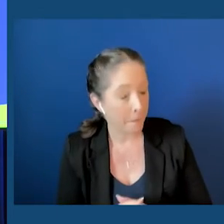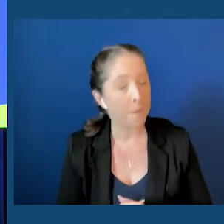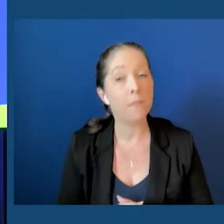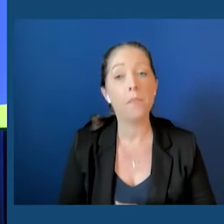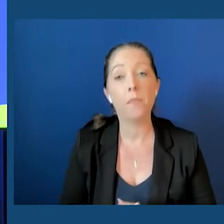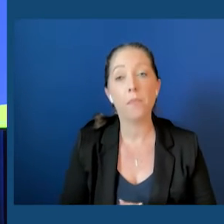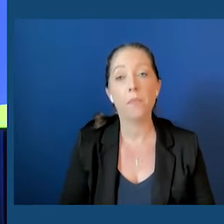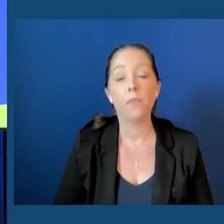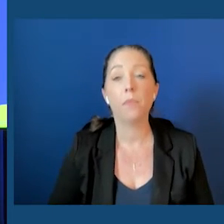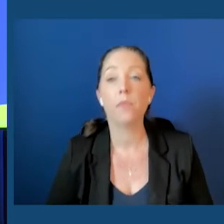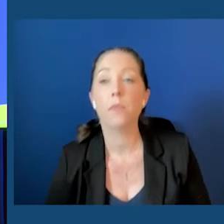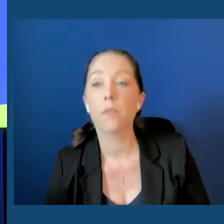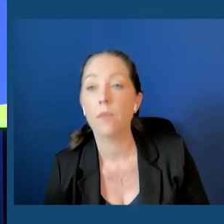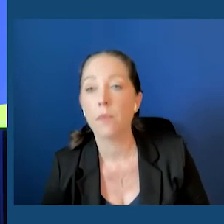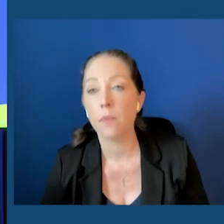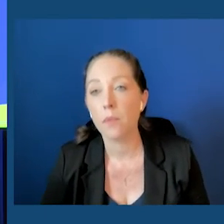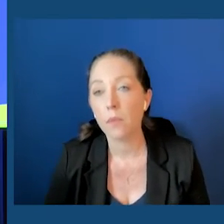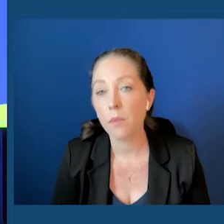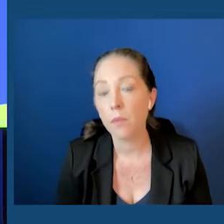Josh. Possibly for Superintendent,